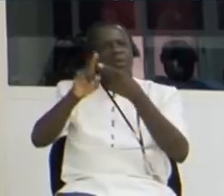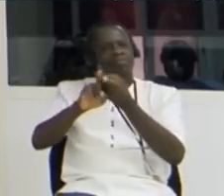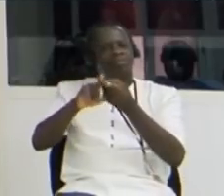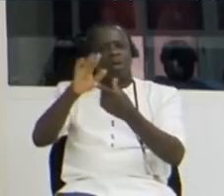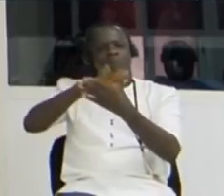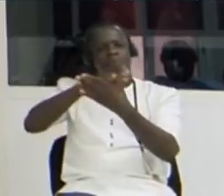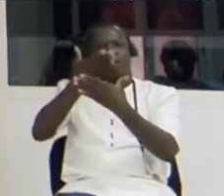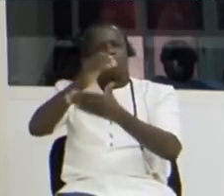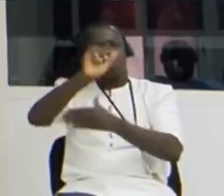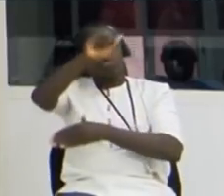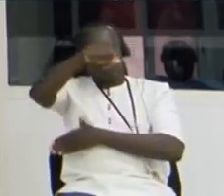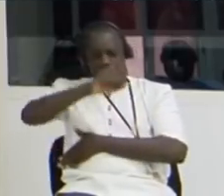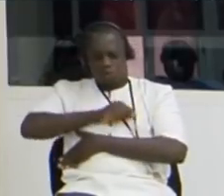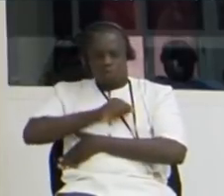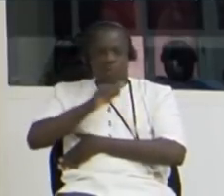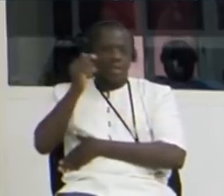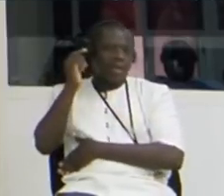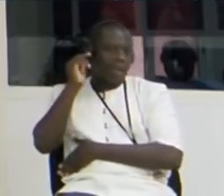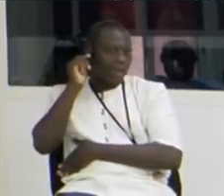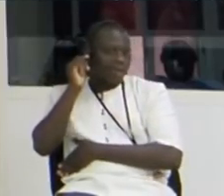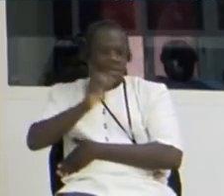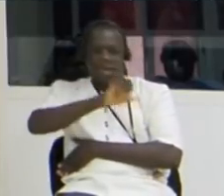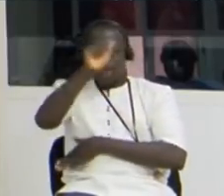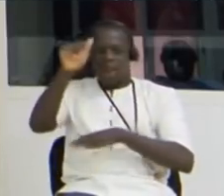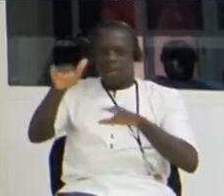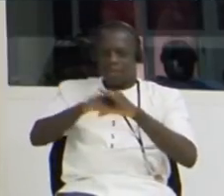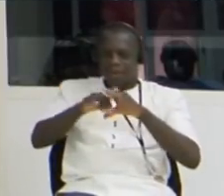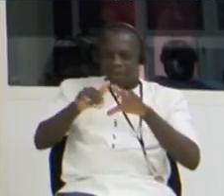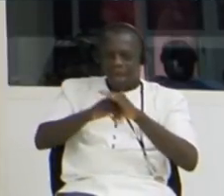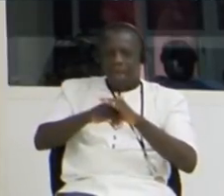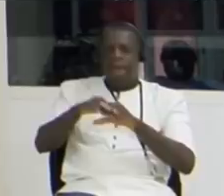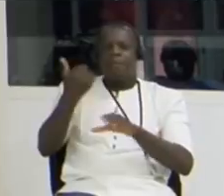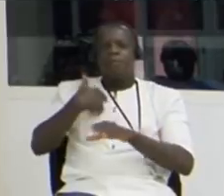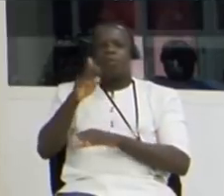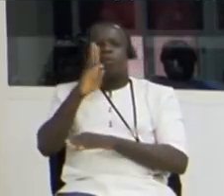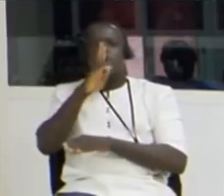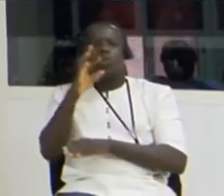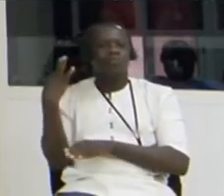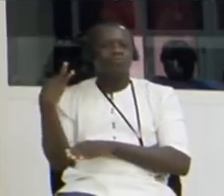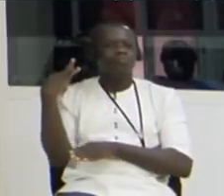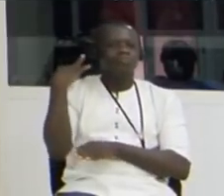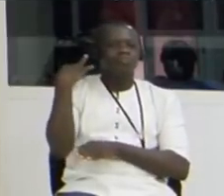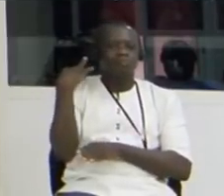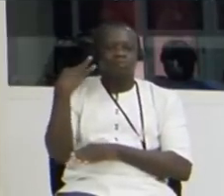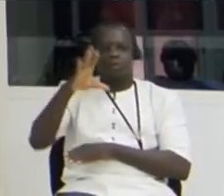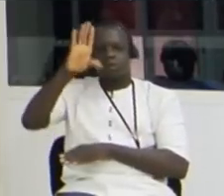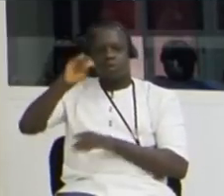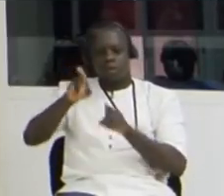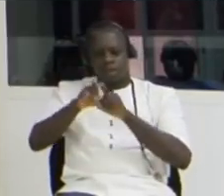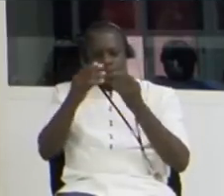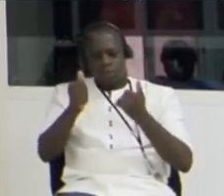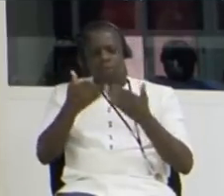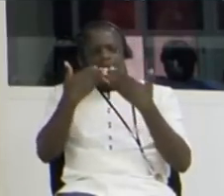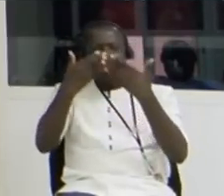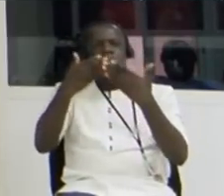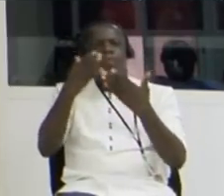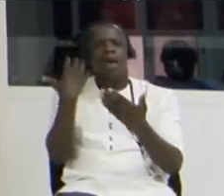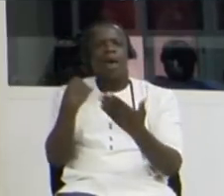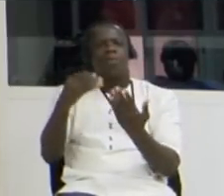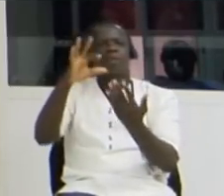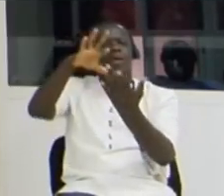and members of the pageant. Tell us perhaps where these girls came from, how they were selected, and what